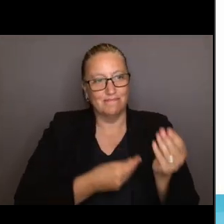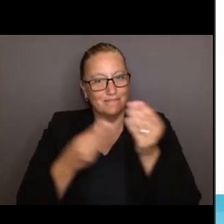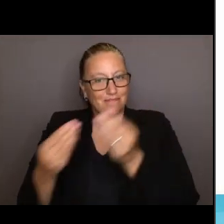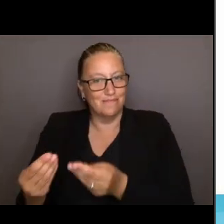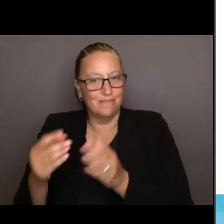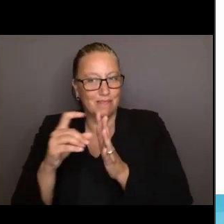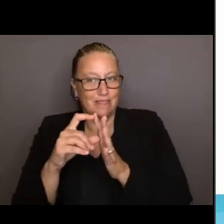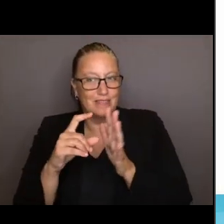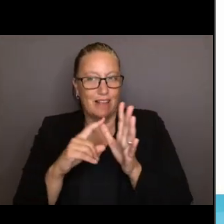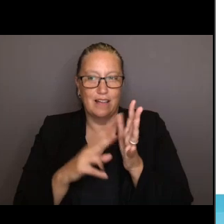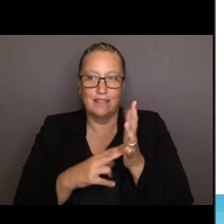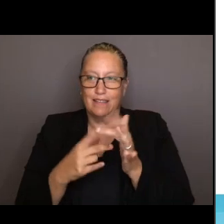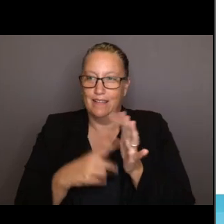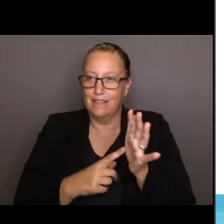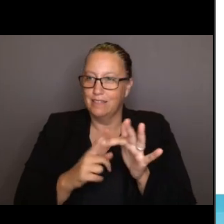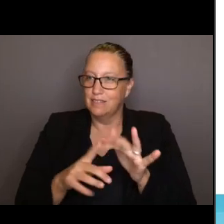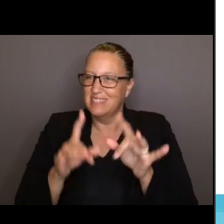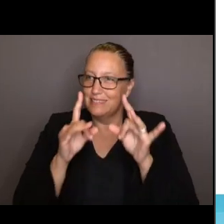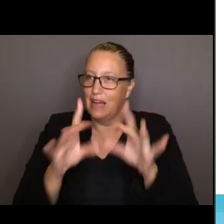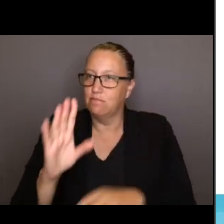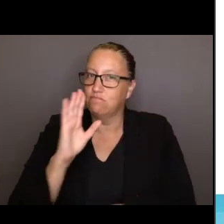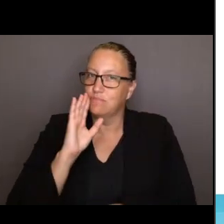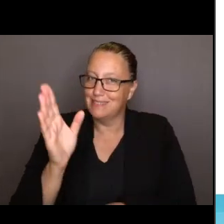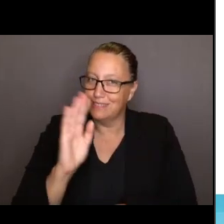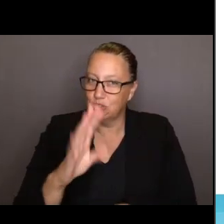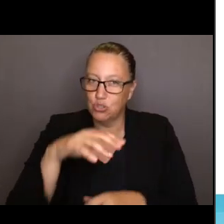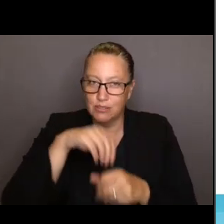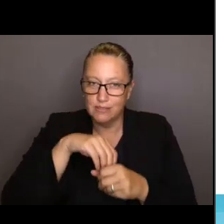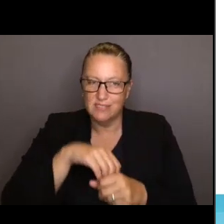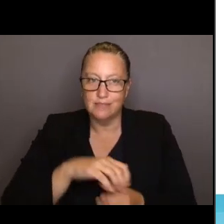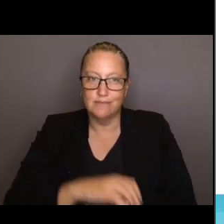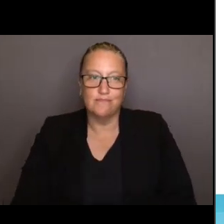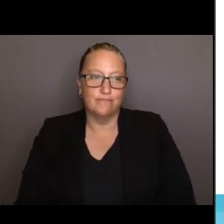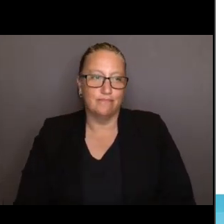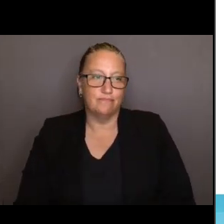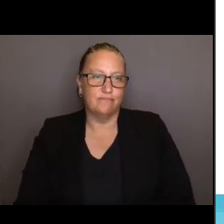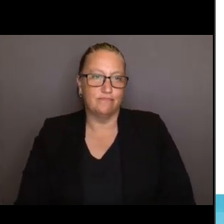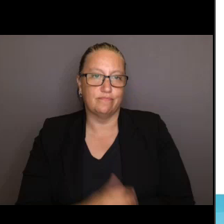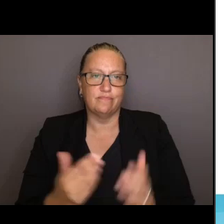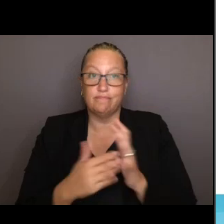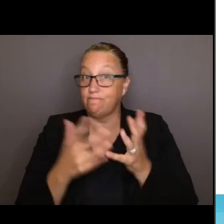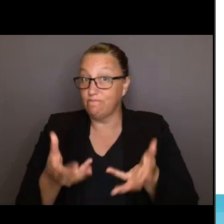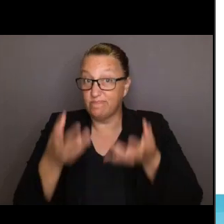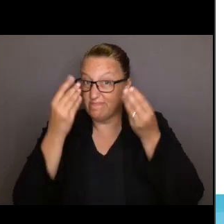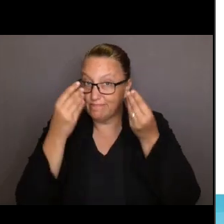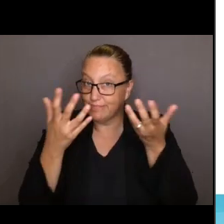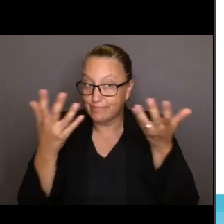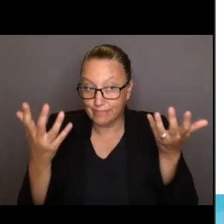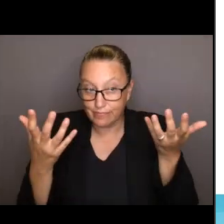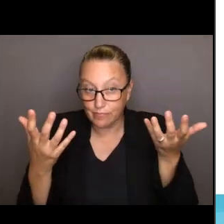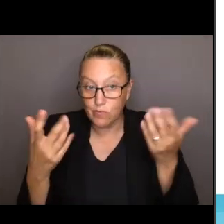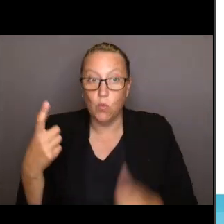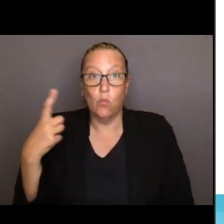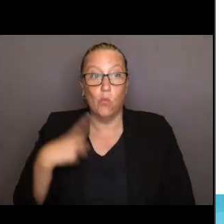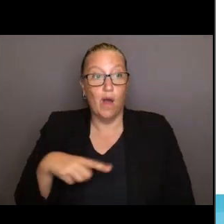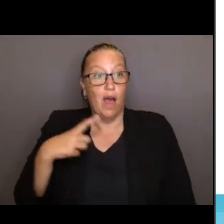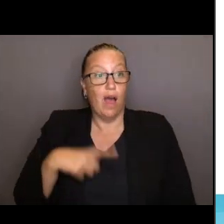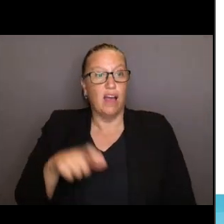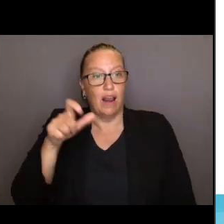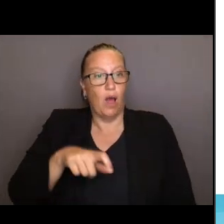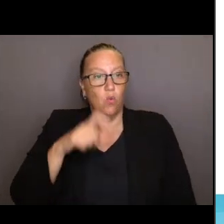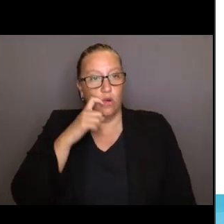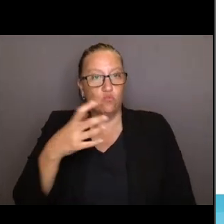the presentation content. Thanks, Danielle. Okay, thank you. So what will we be learning today? So why a client would require parentage testing,